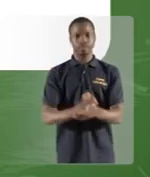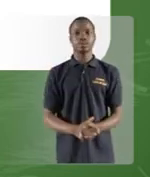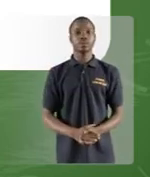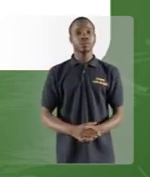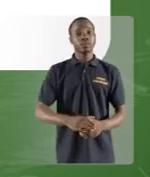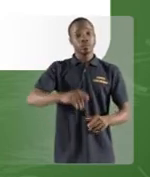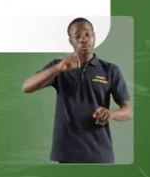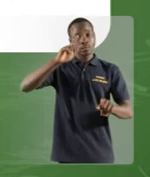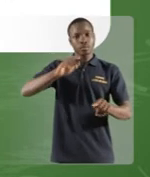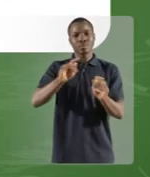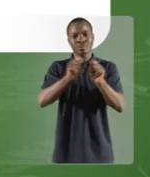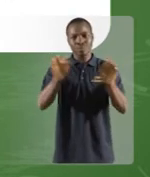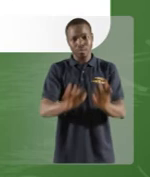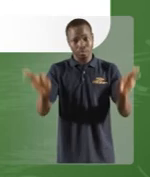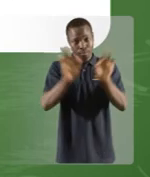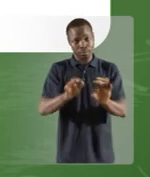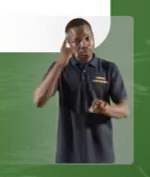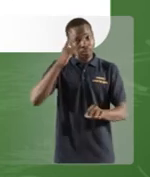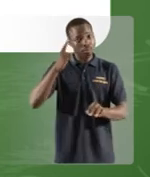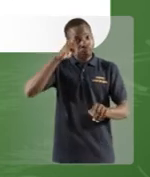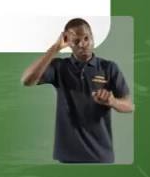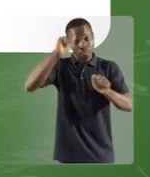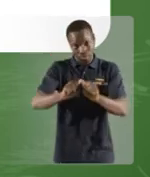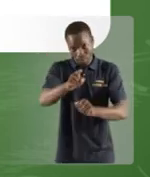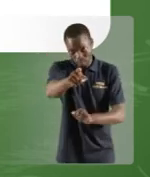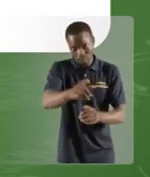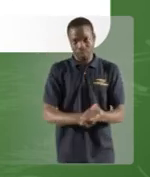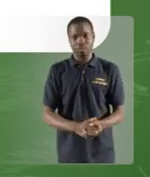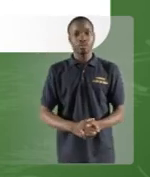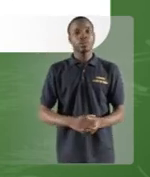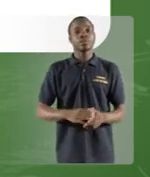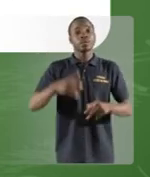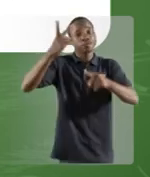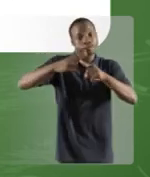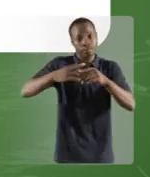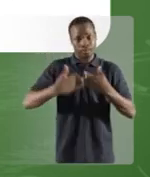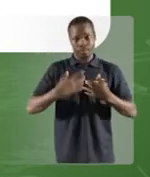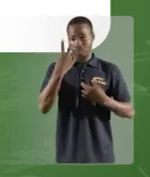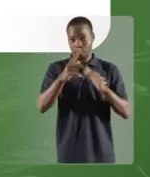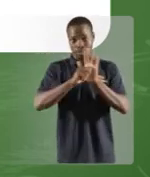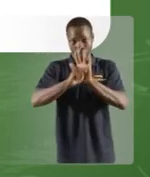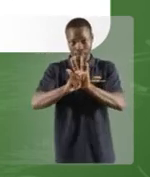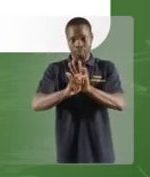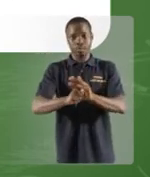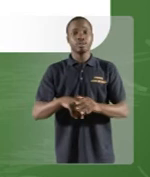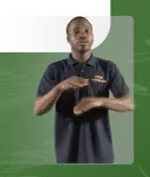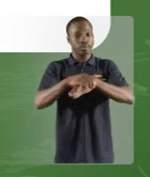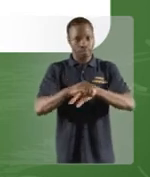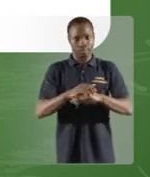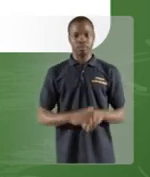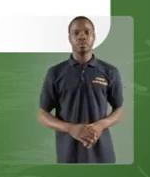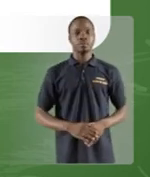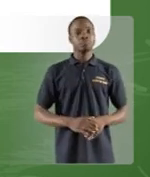to tell you that here there are 2 types of verbs. Okay? Verbs that end in ed, like played,